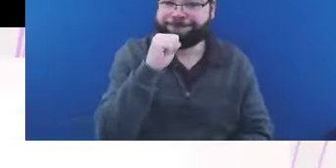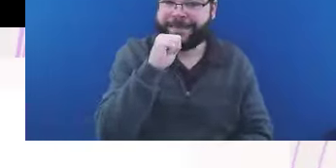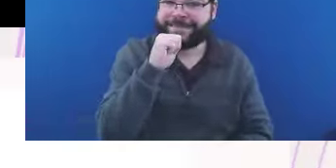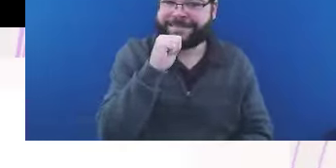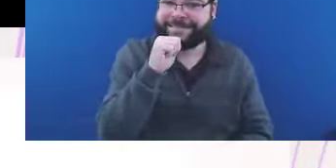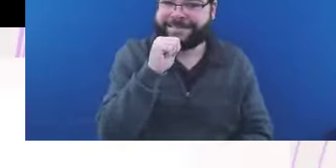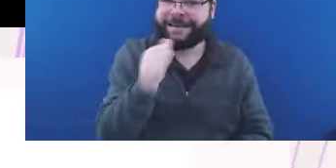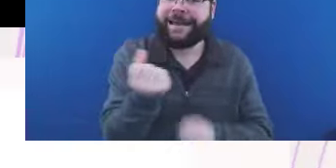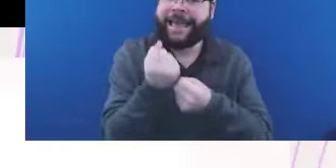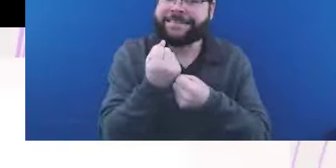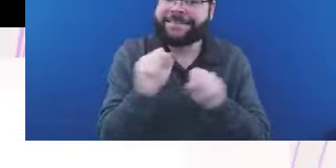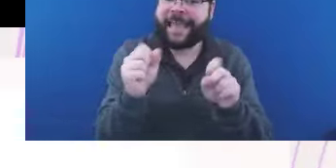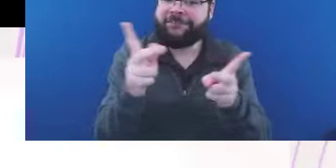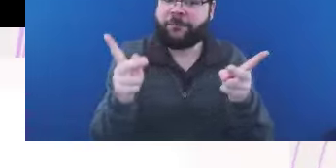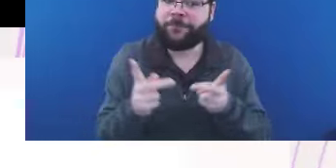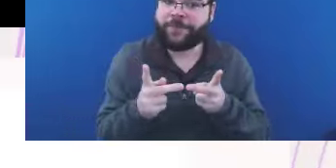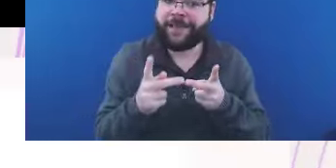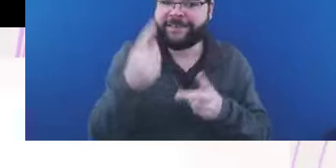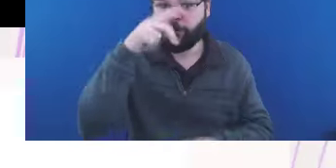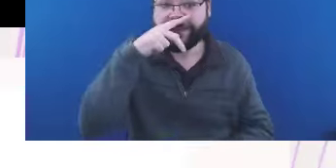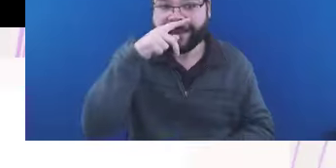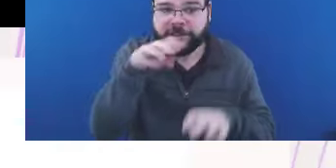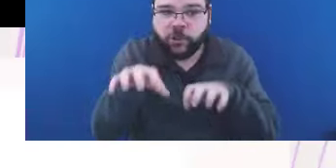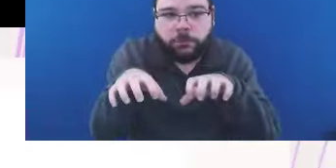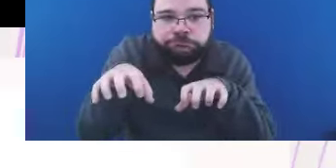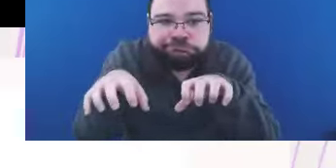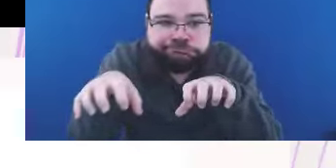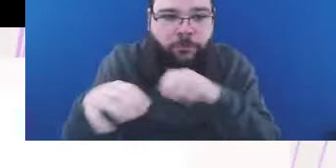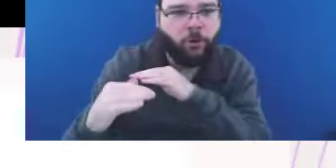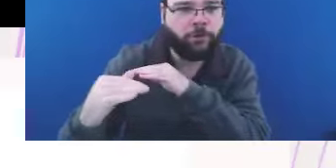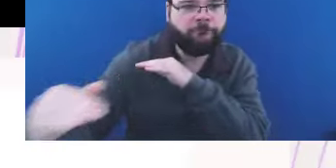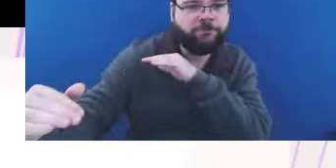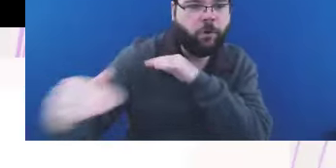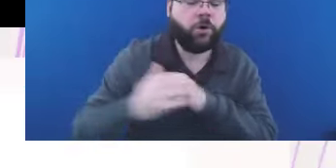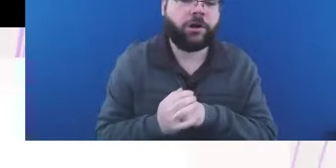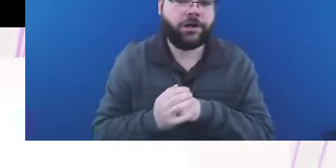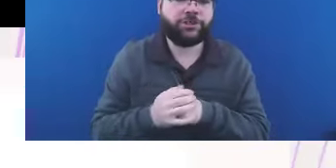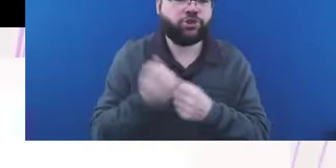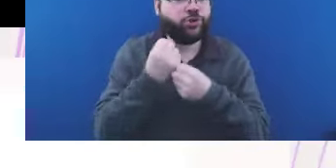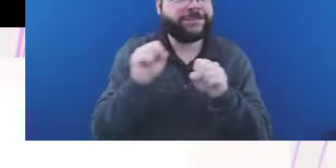safely on the floor to learn to crawl, to safely explore,